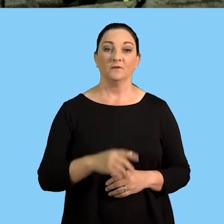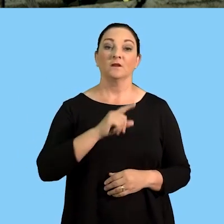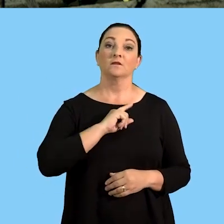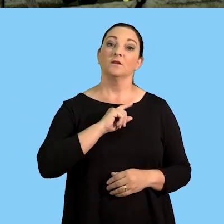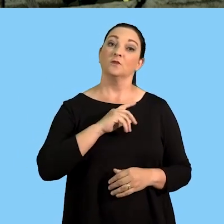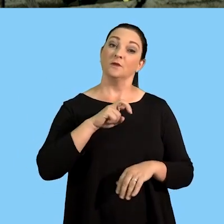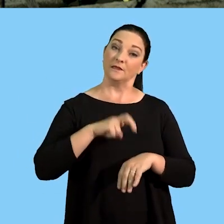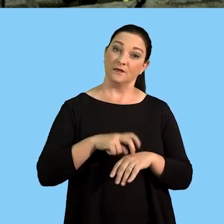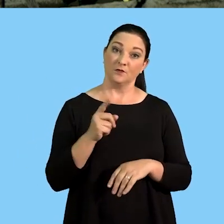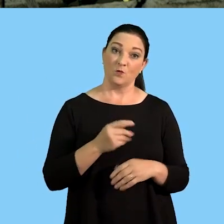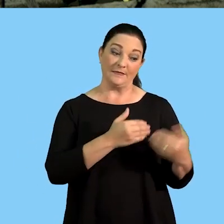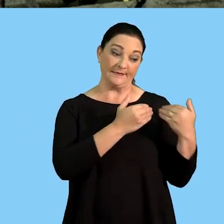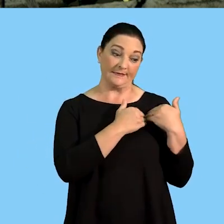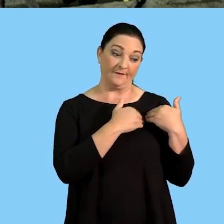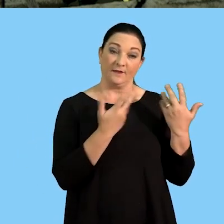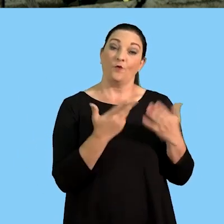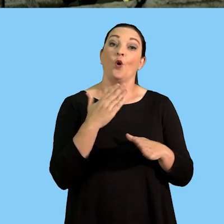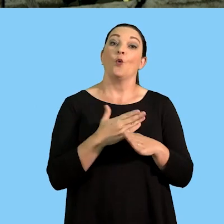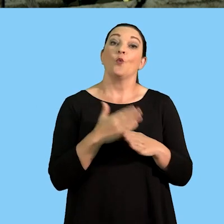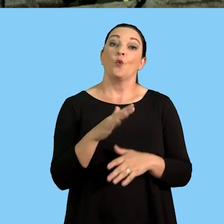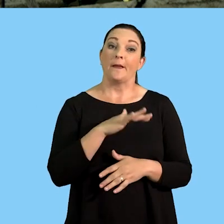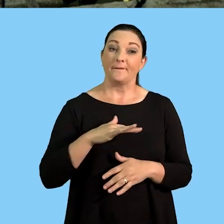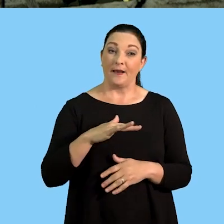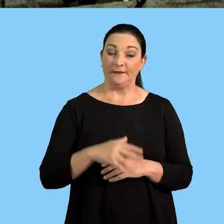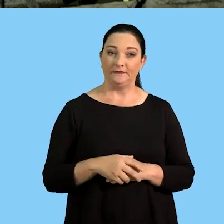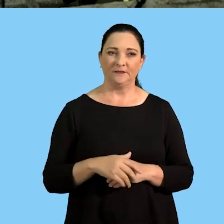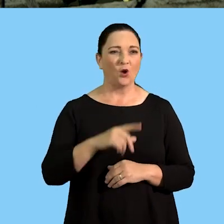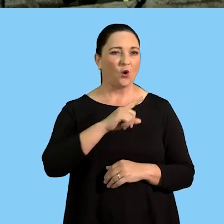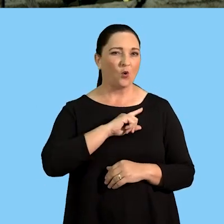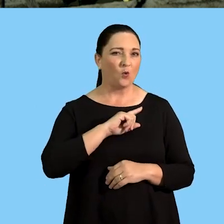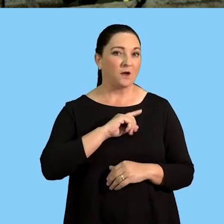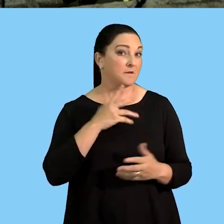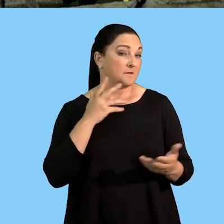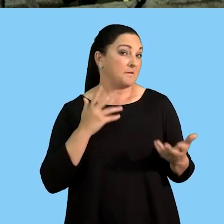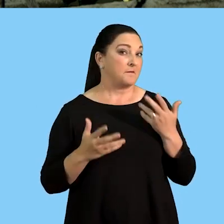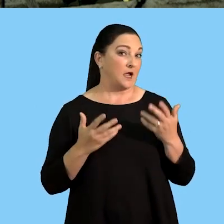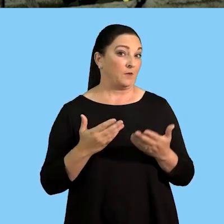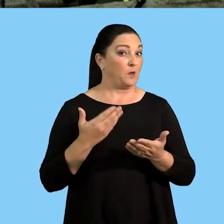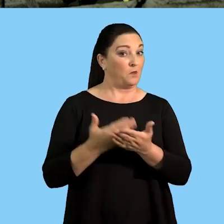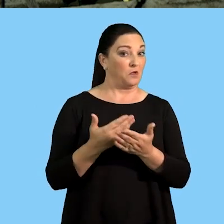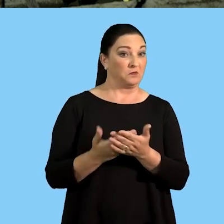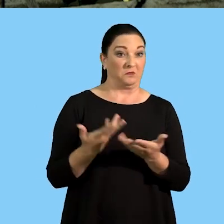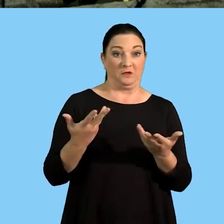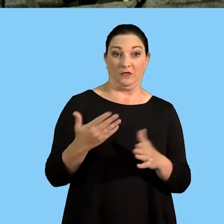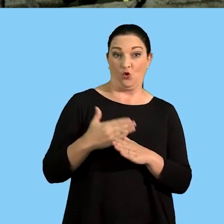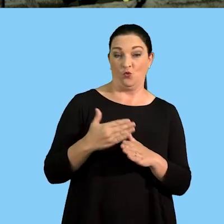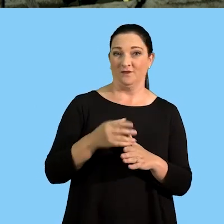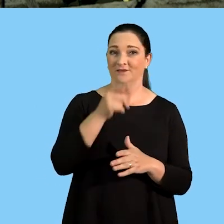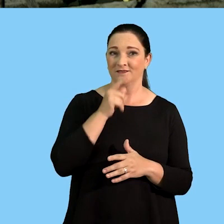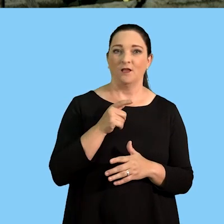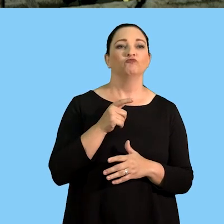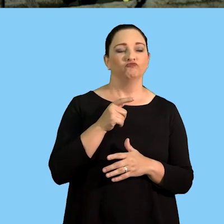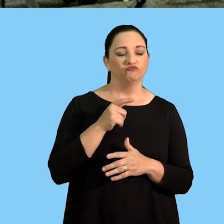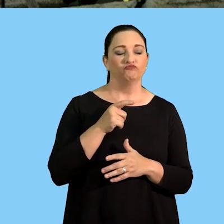We also need to manage safety in the workplace because potential employees may decide not to accept a